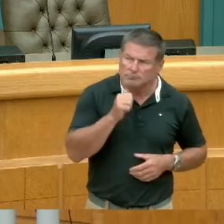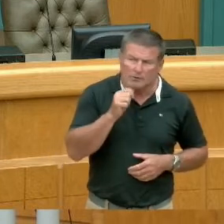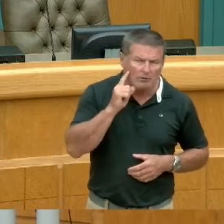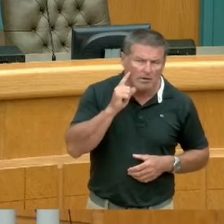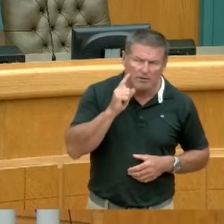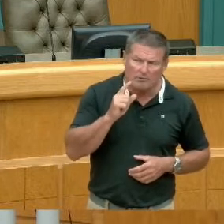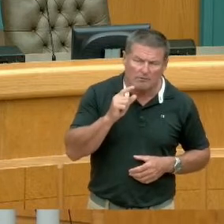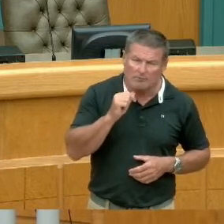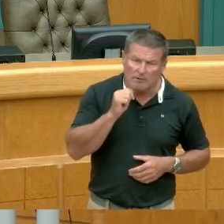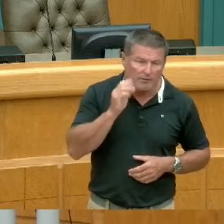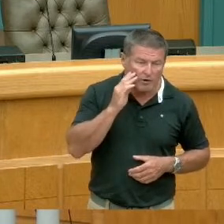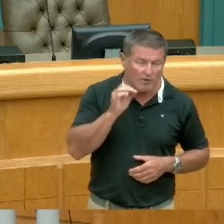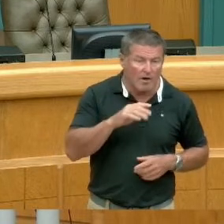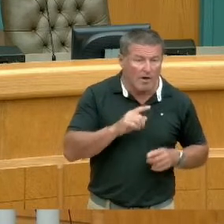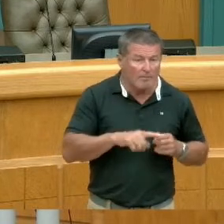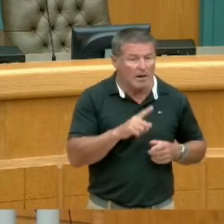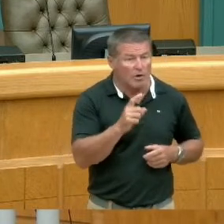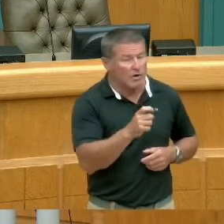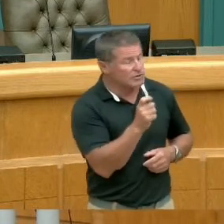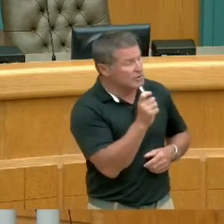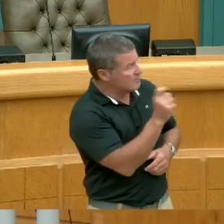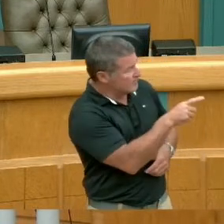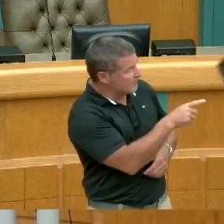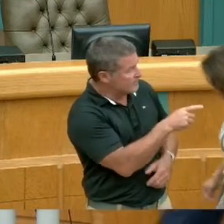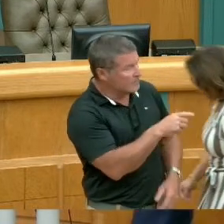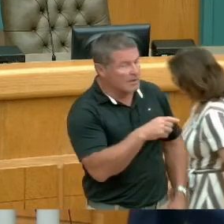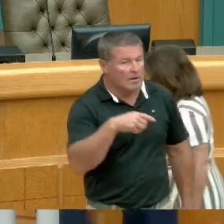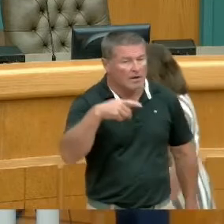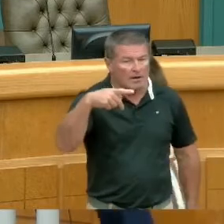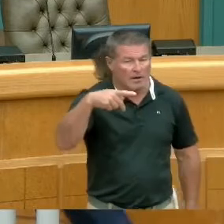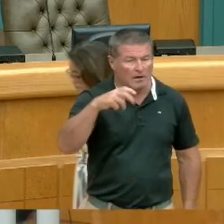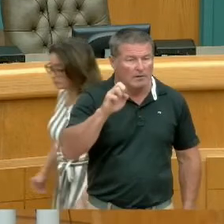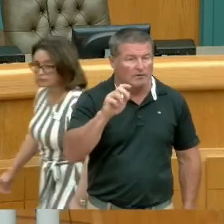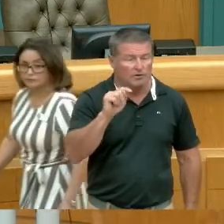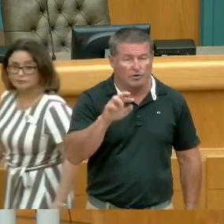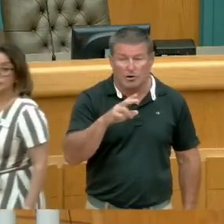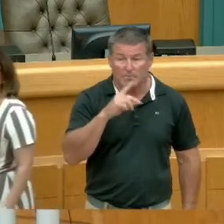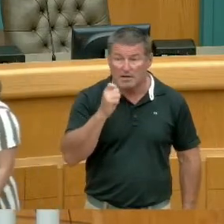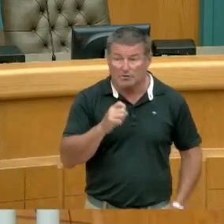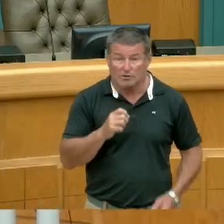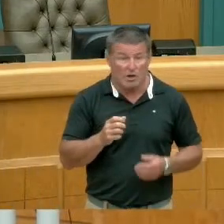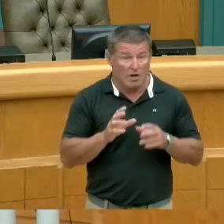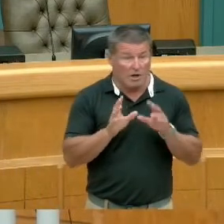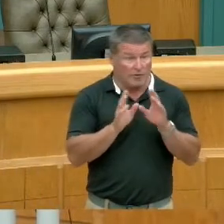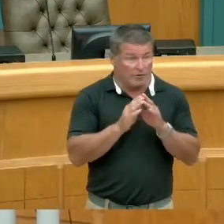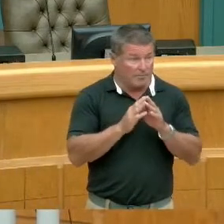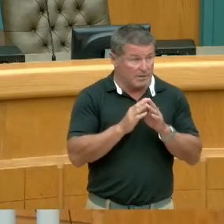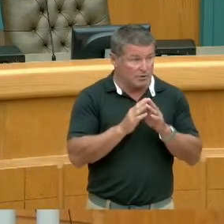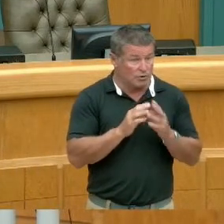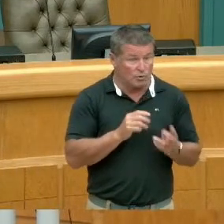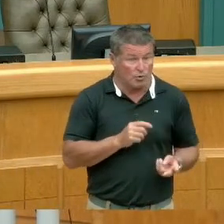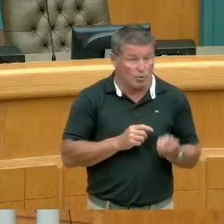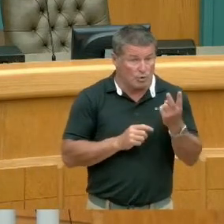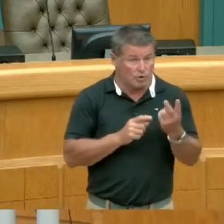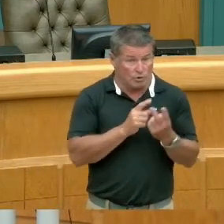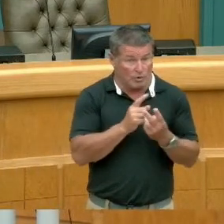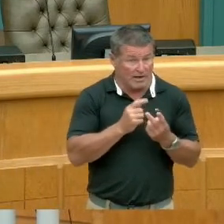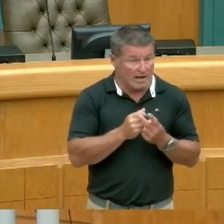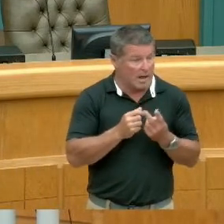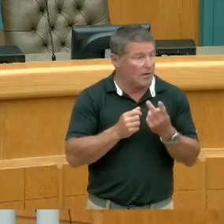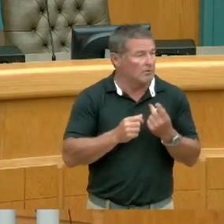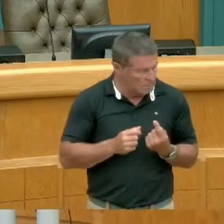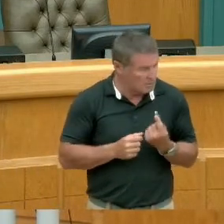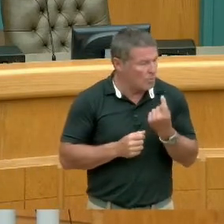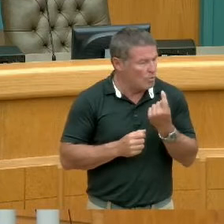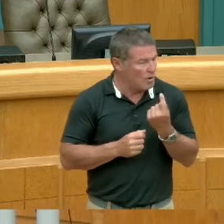you, Peter, but about, since we're now limiting these weekly meetings to once a week, how does that